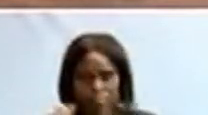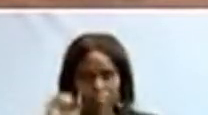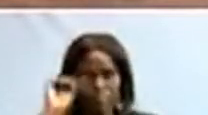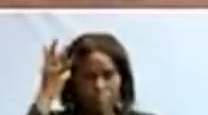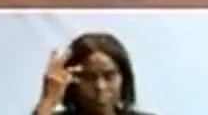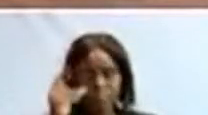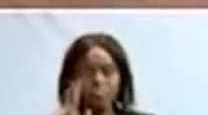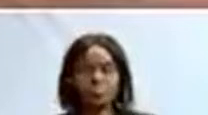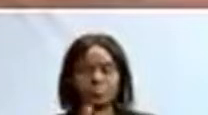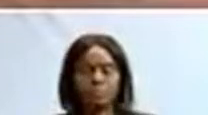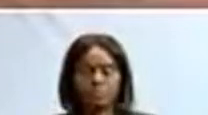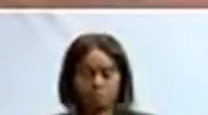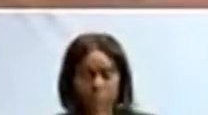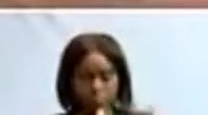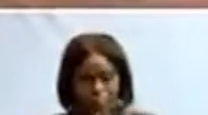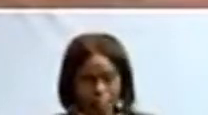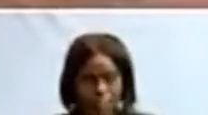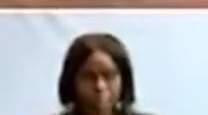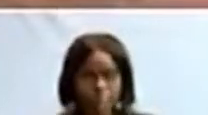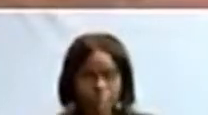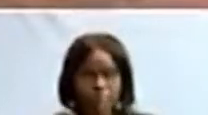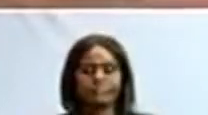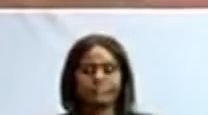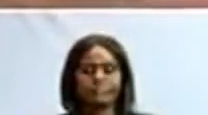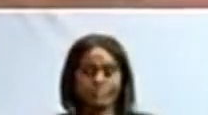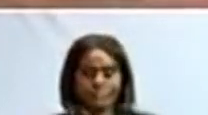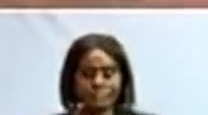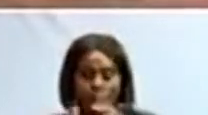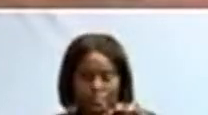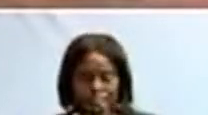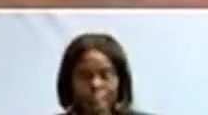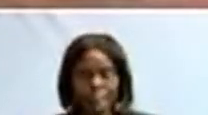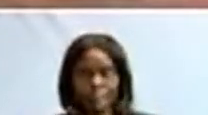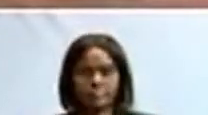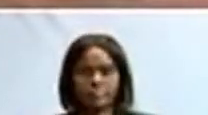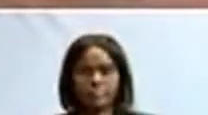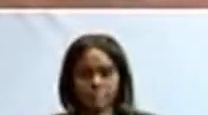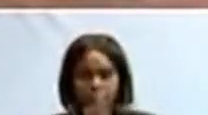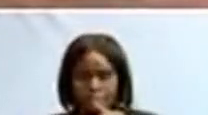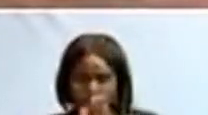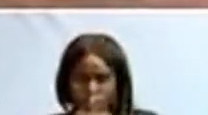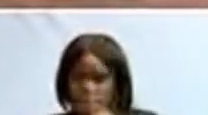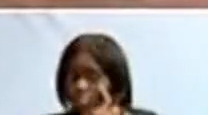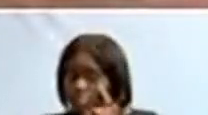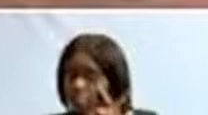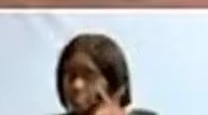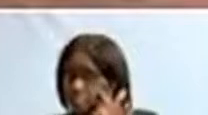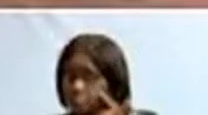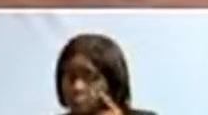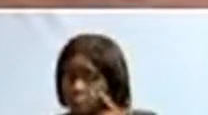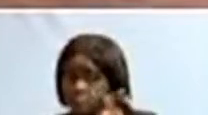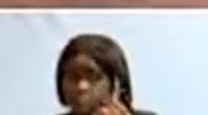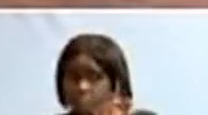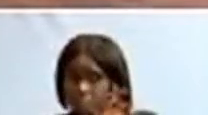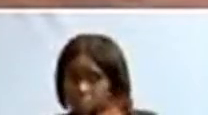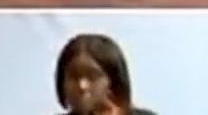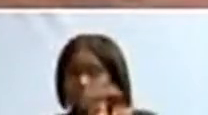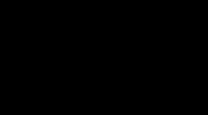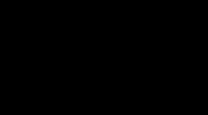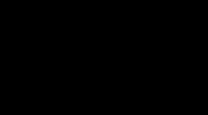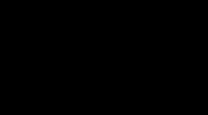here. Action taken. The management under the 2024 CDF